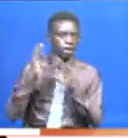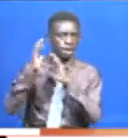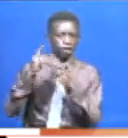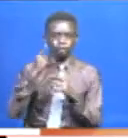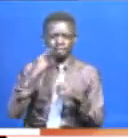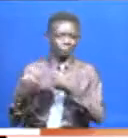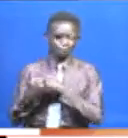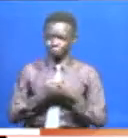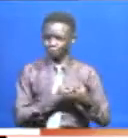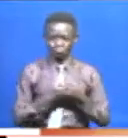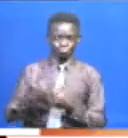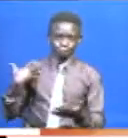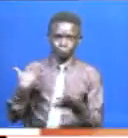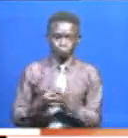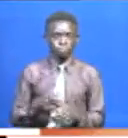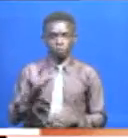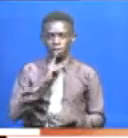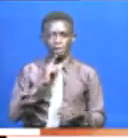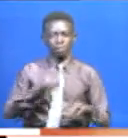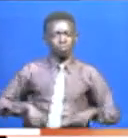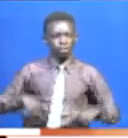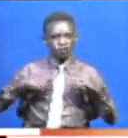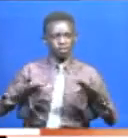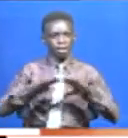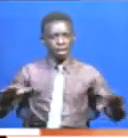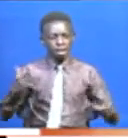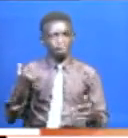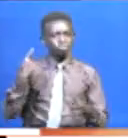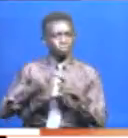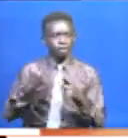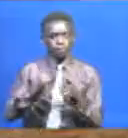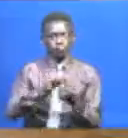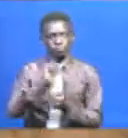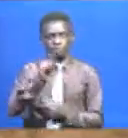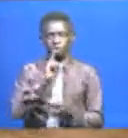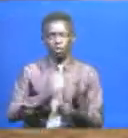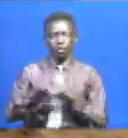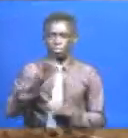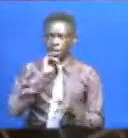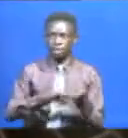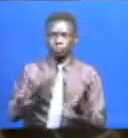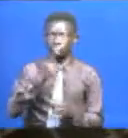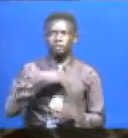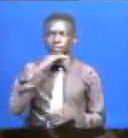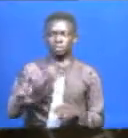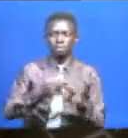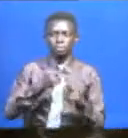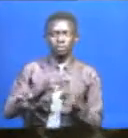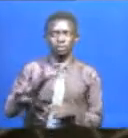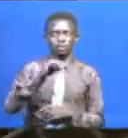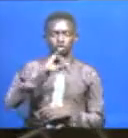she has been living on the land for 15 years now. She claims her late husband, John Fraser Answorth, purchased